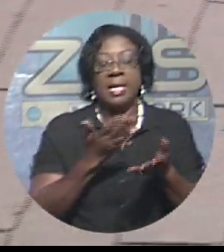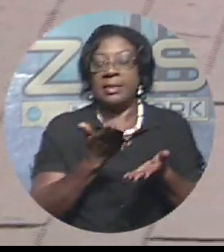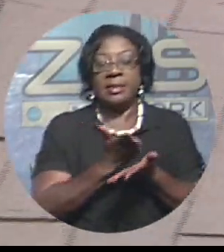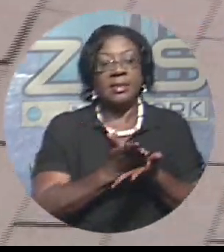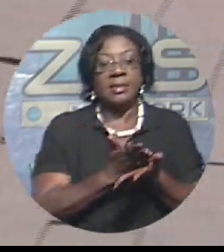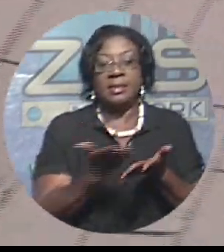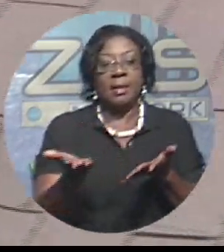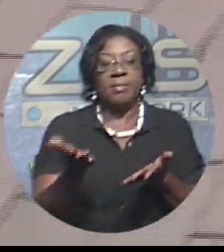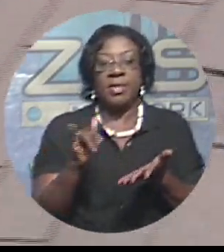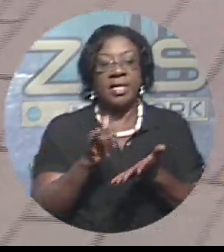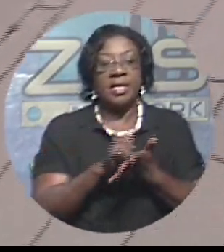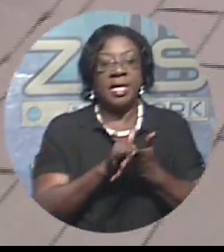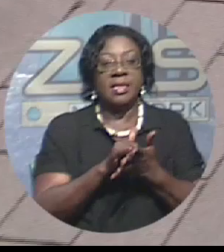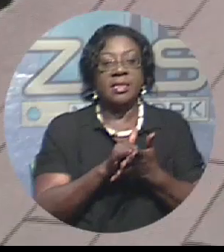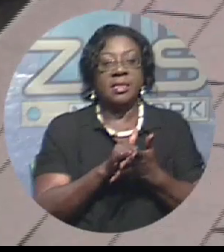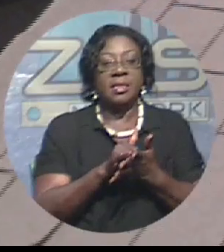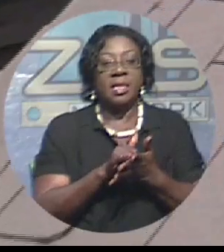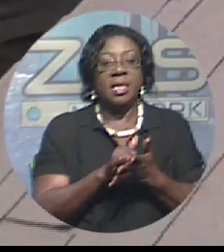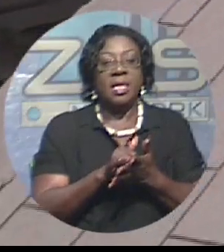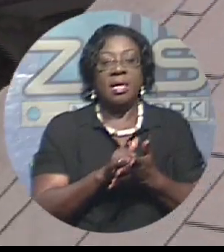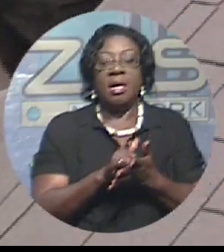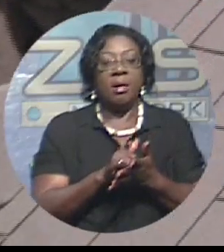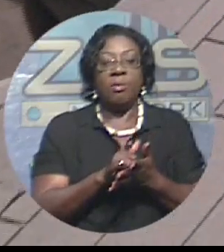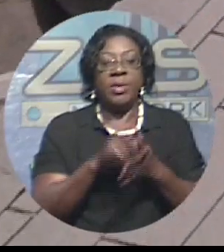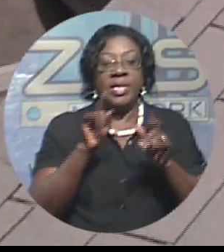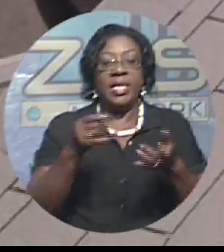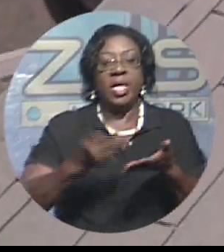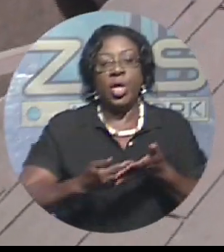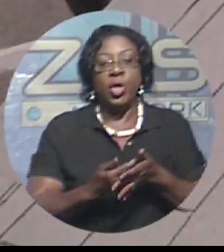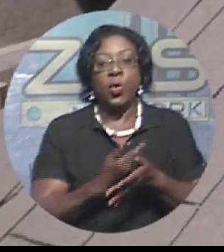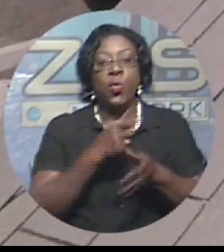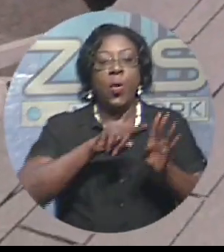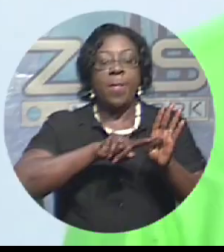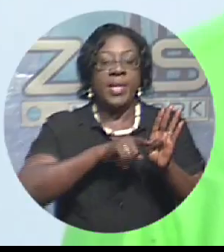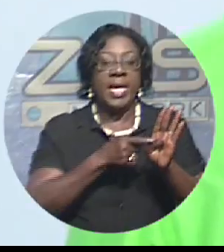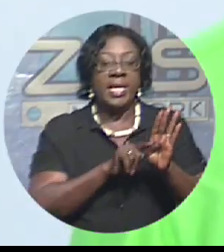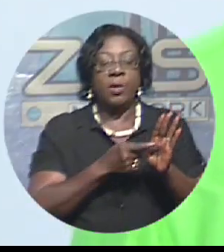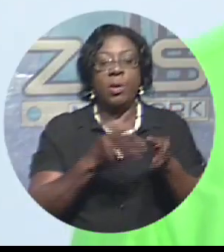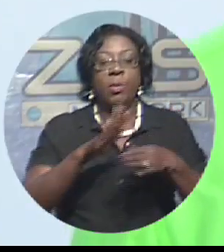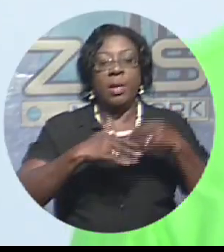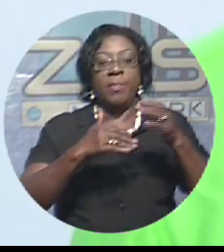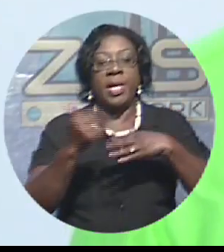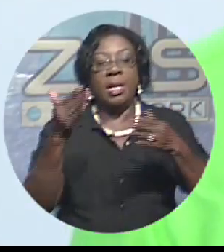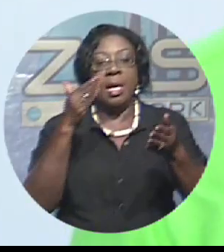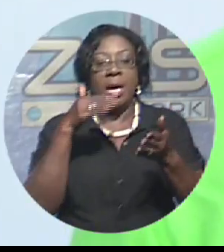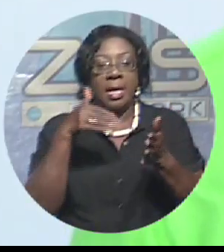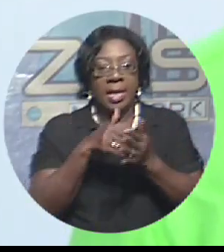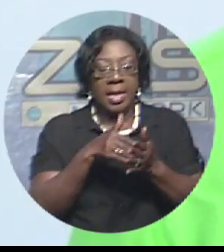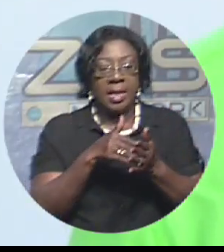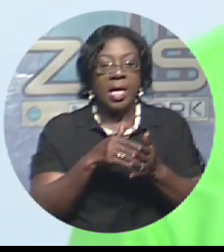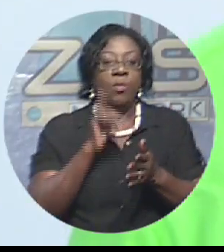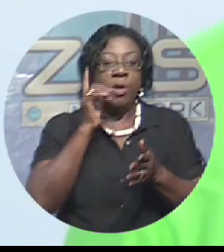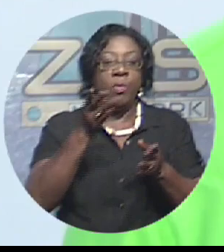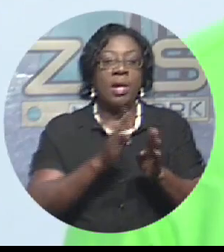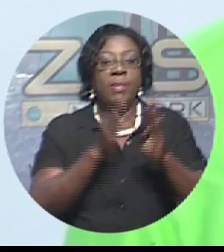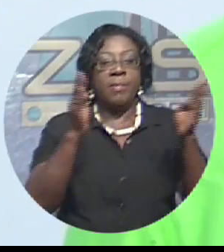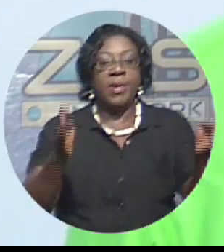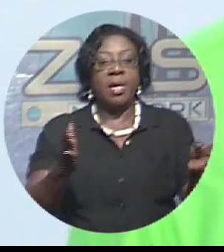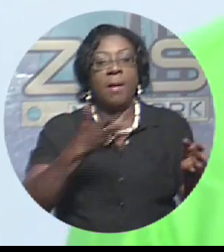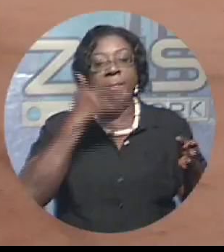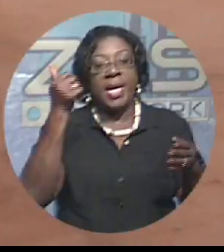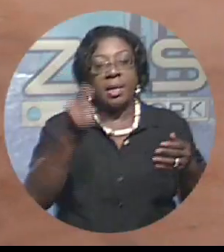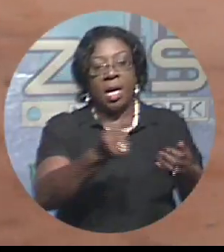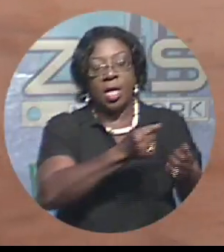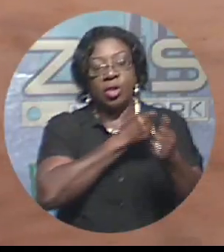that a new beginning. And so we're going to rebuild, and we're going to be bigger, better, and stronger from